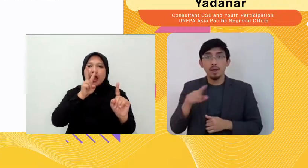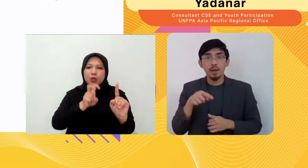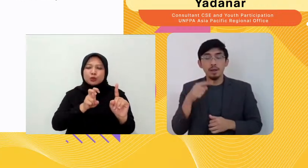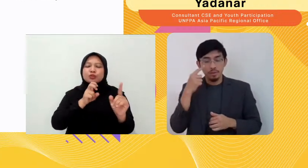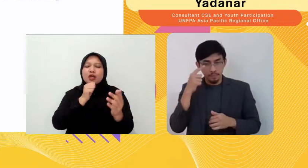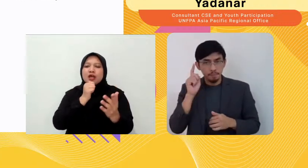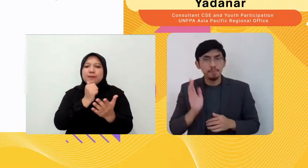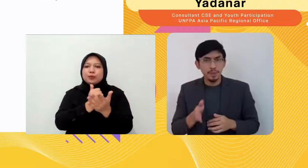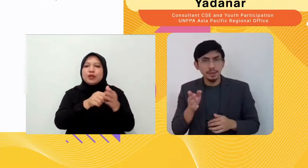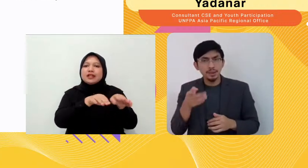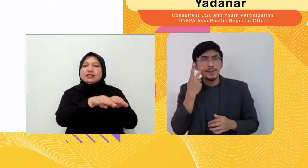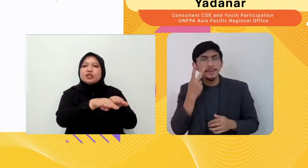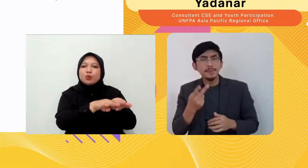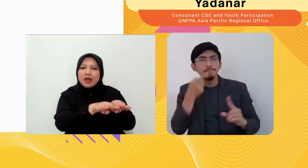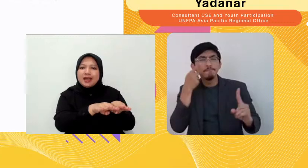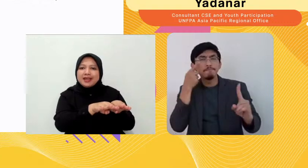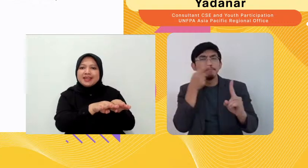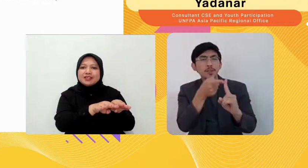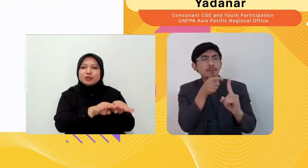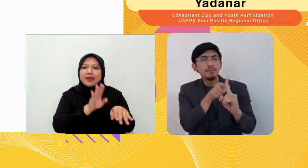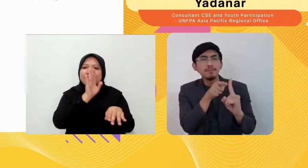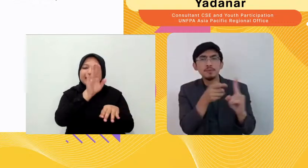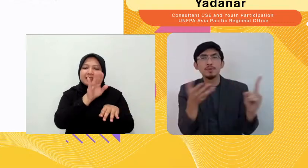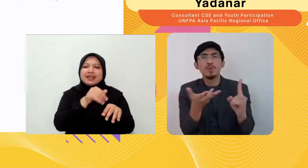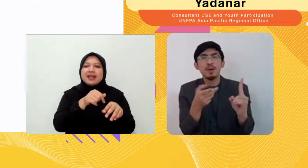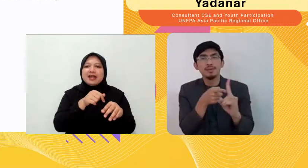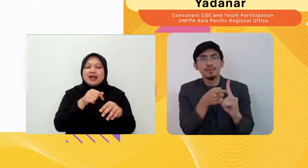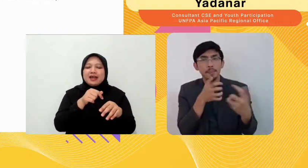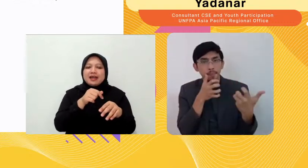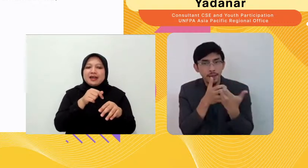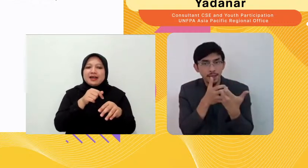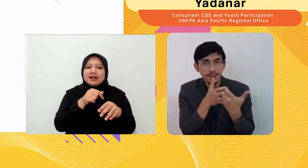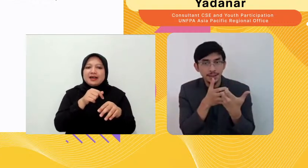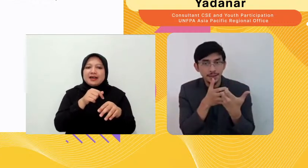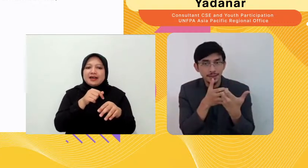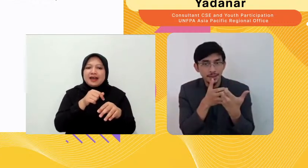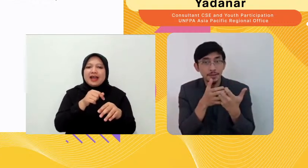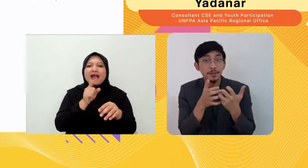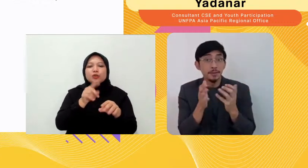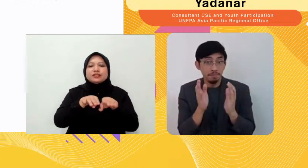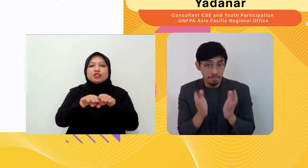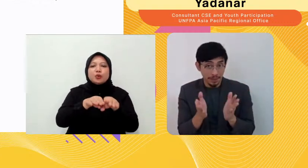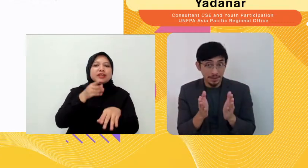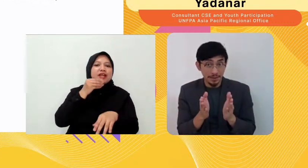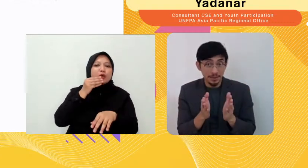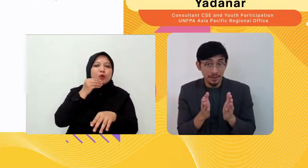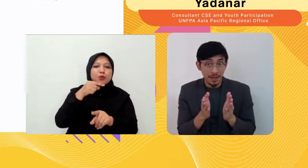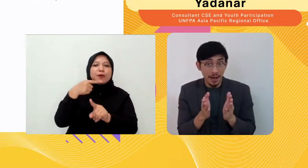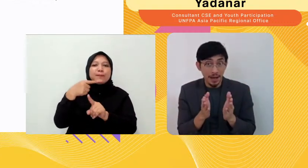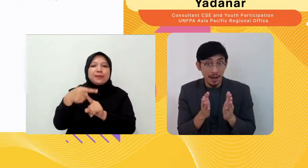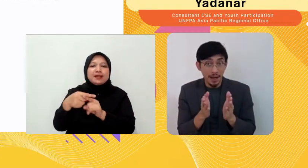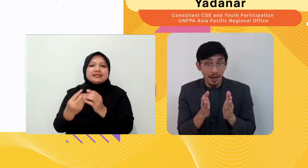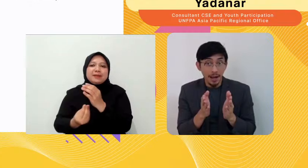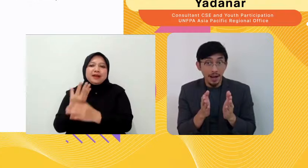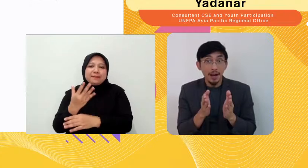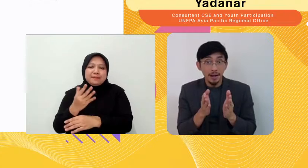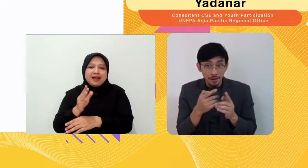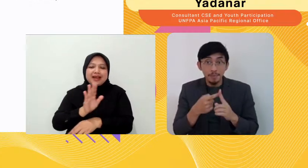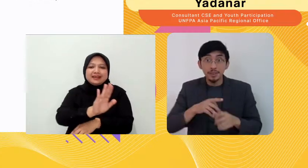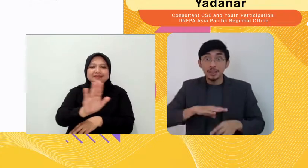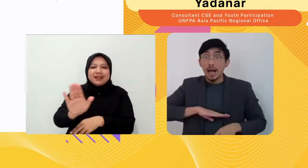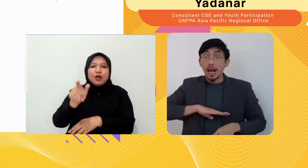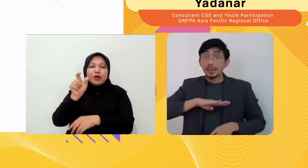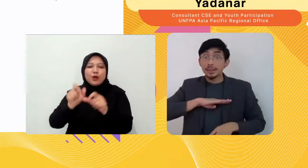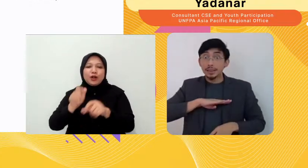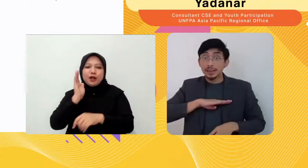DSE content to be age and developmentally appropriate. And this important point is also mentioned from